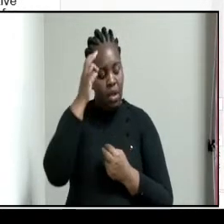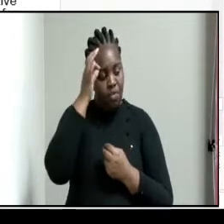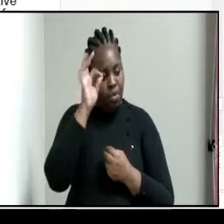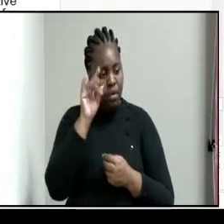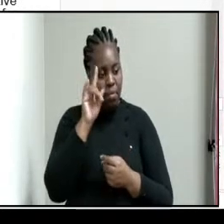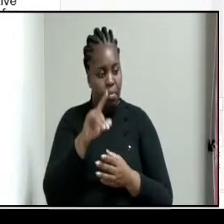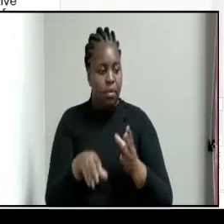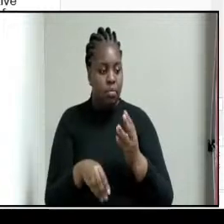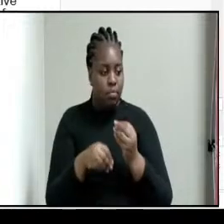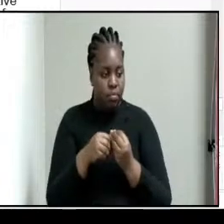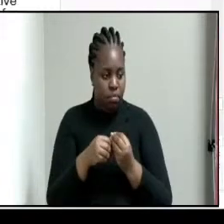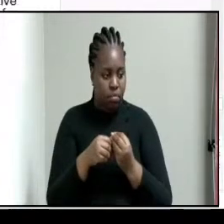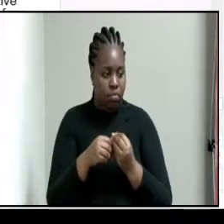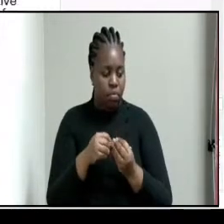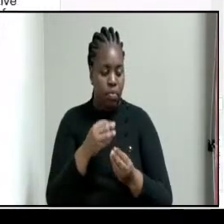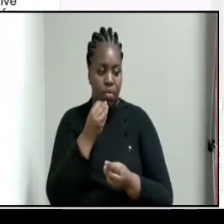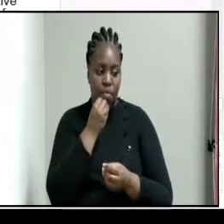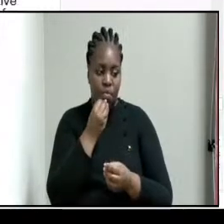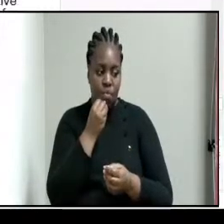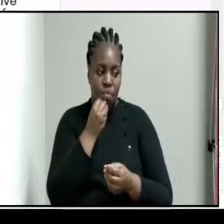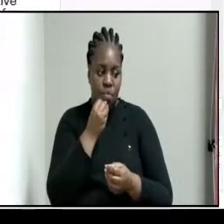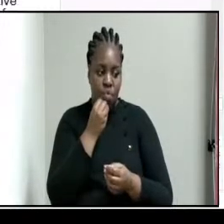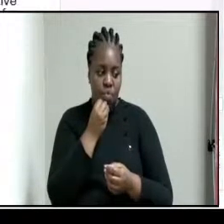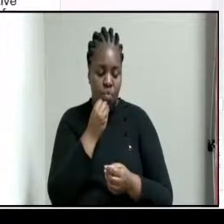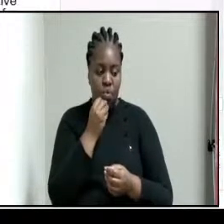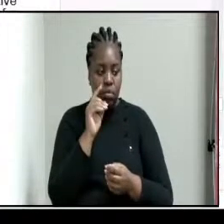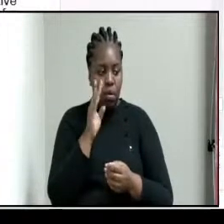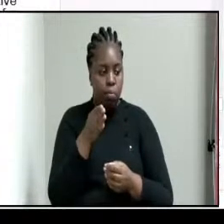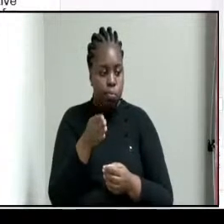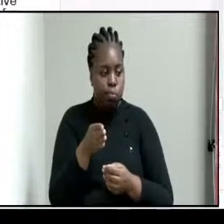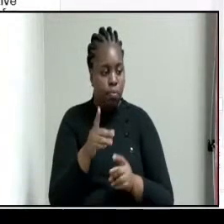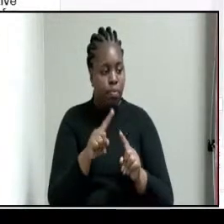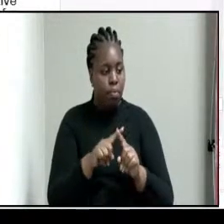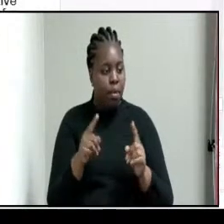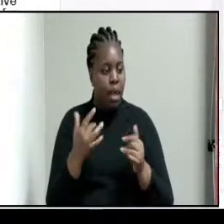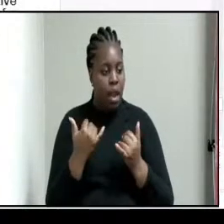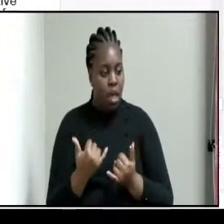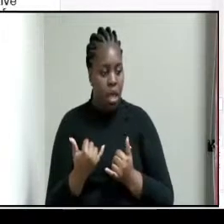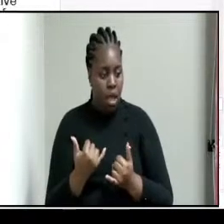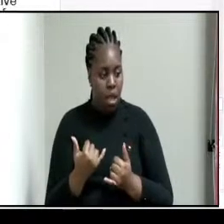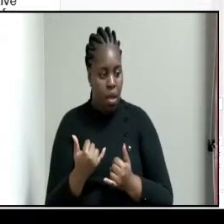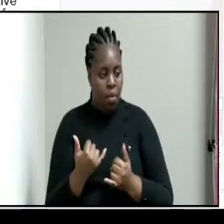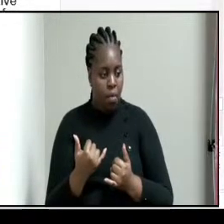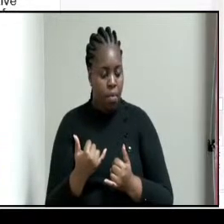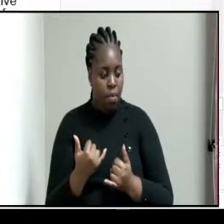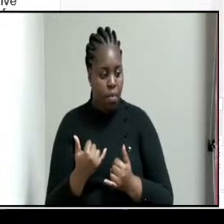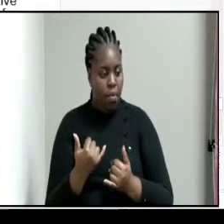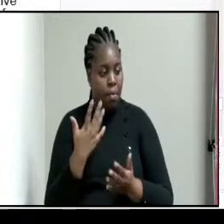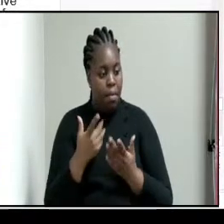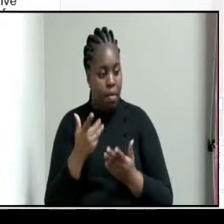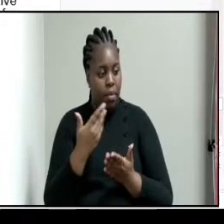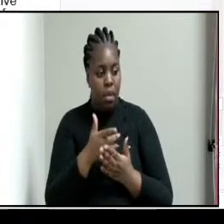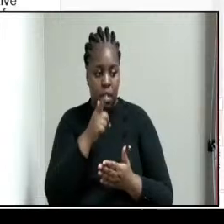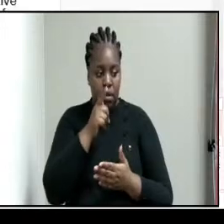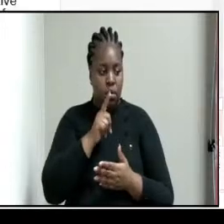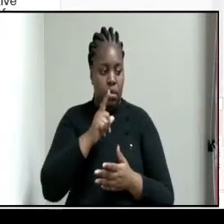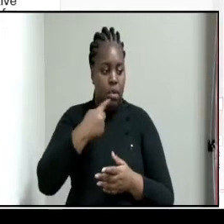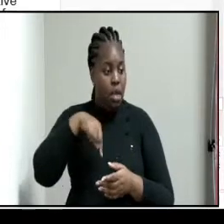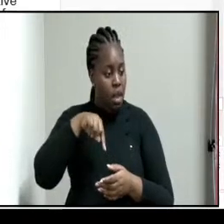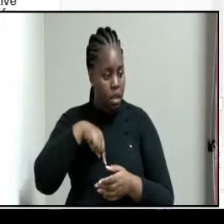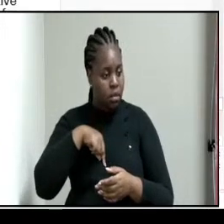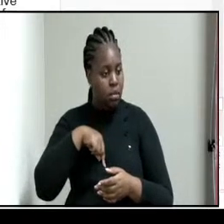must put in measures to ensure food security at every level, as it were. Now, but it does, perhaps tell us some of the challenges that